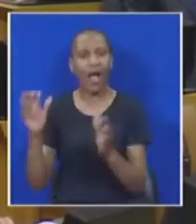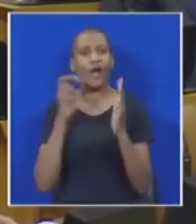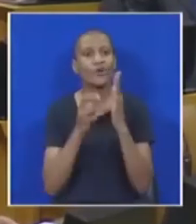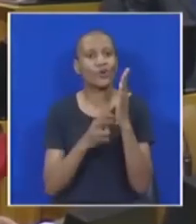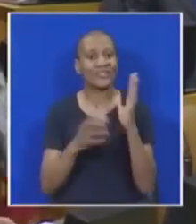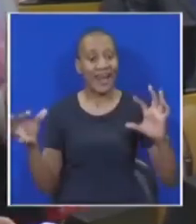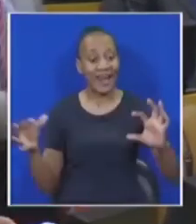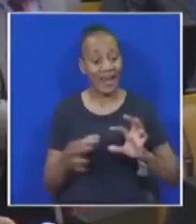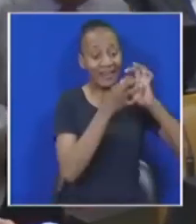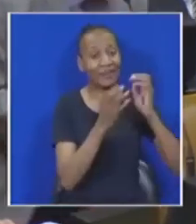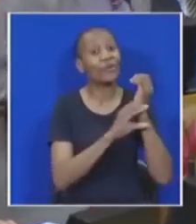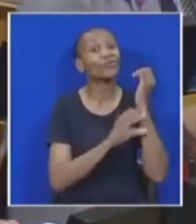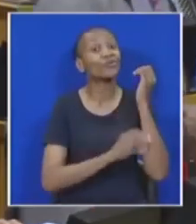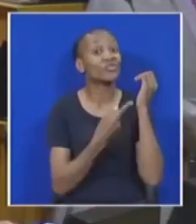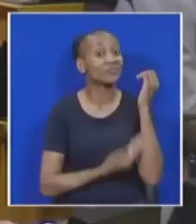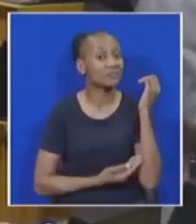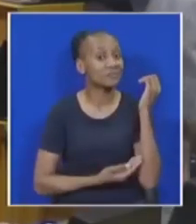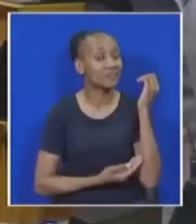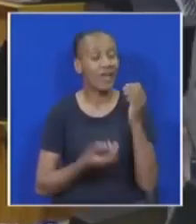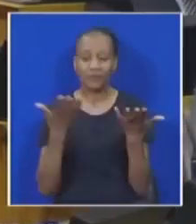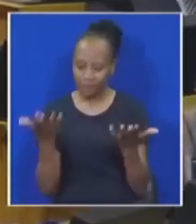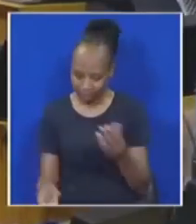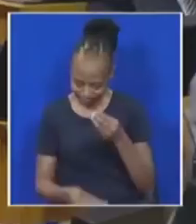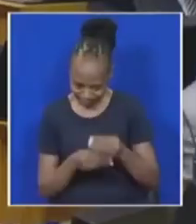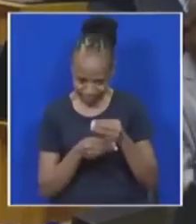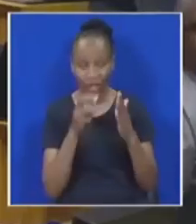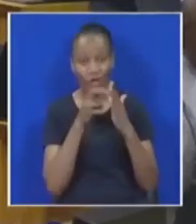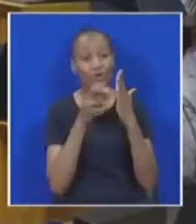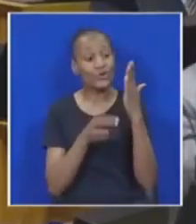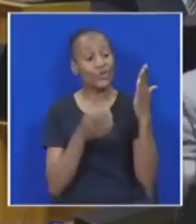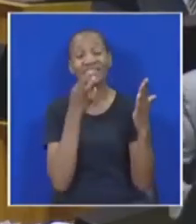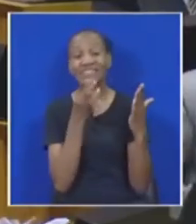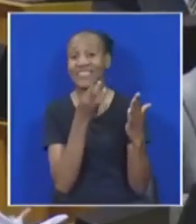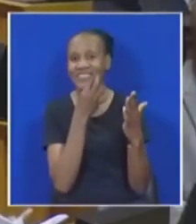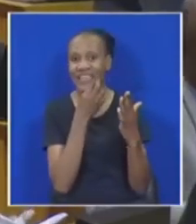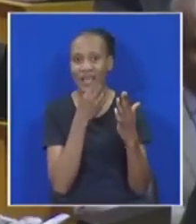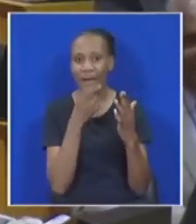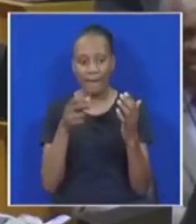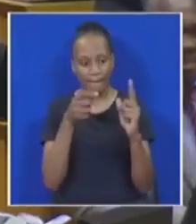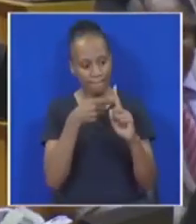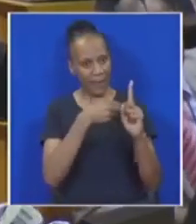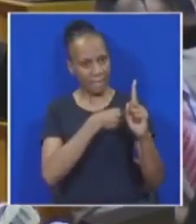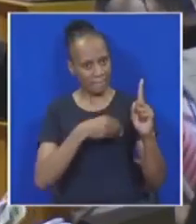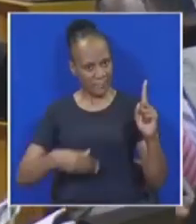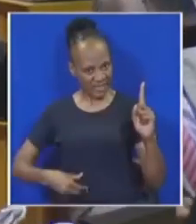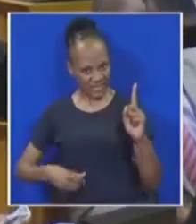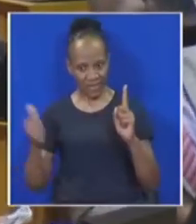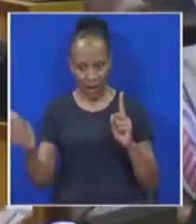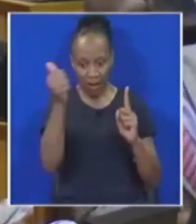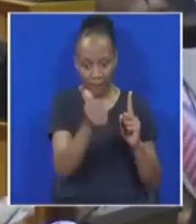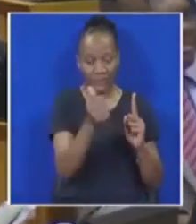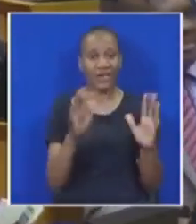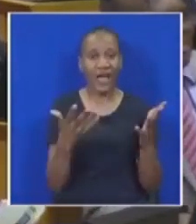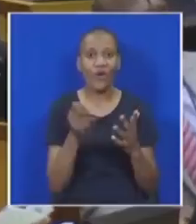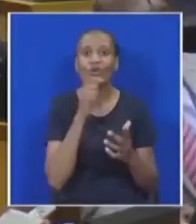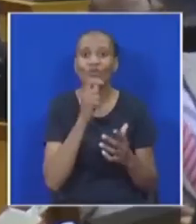Constitution. Yes. And a rule that says that we cannot remove a president who was elected through a secret ballot